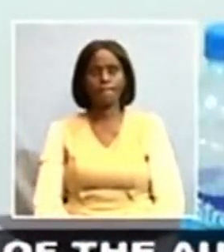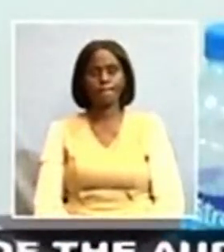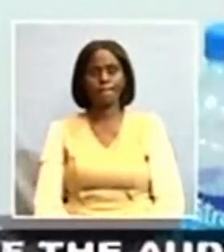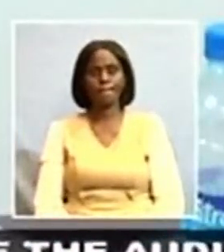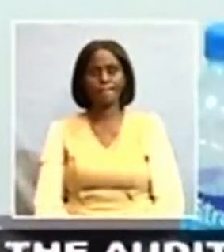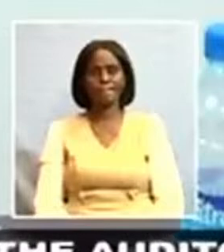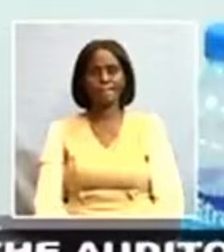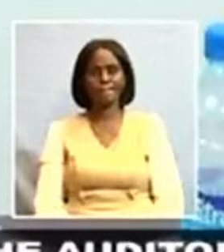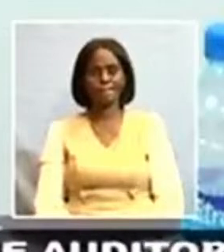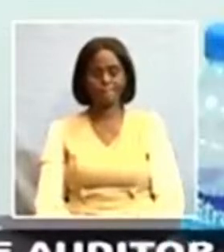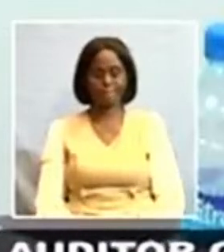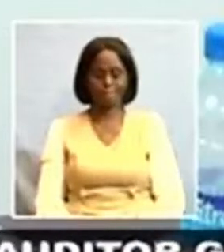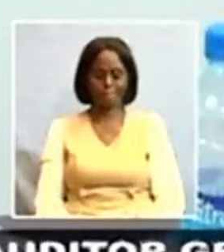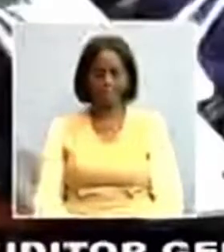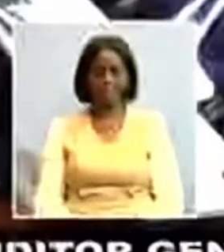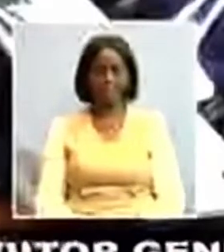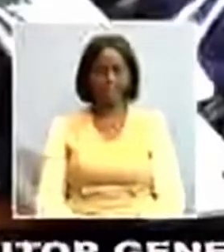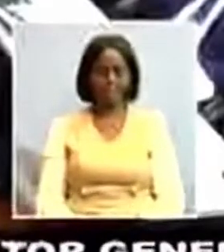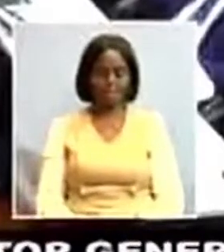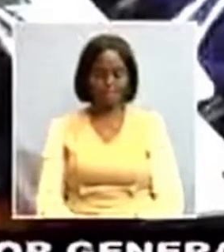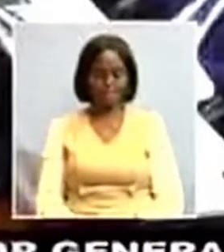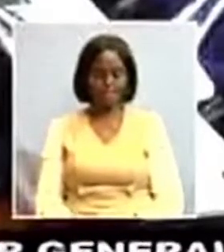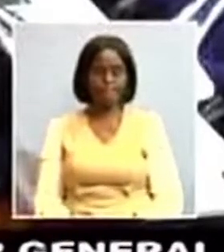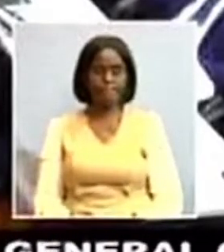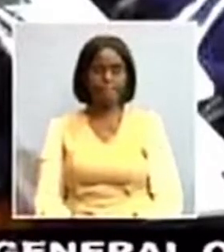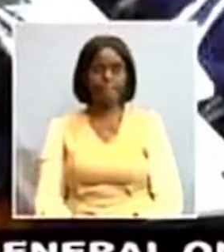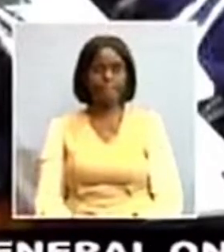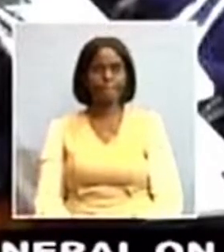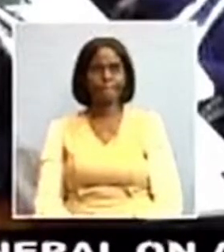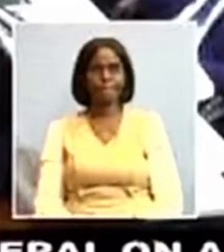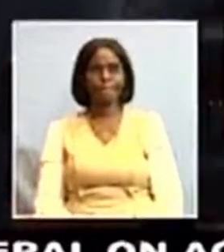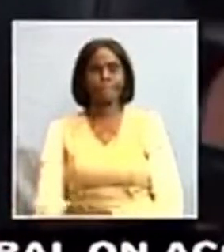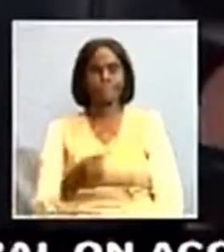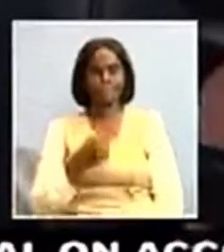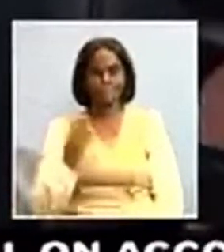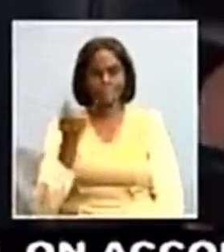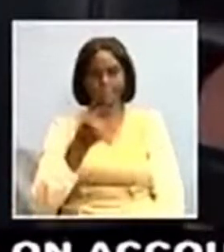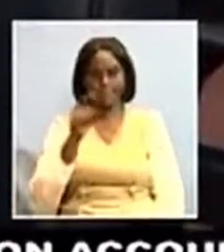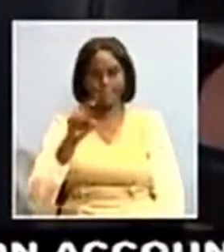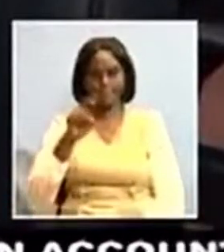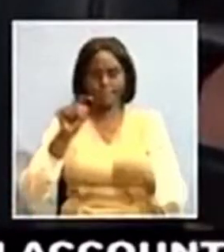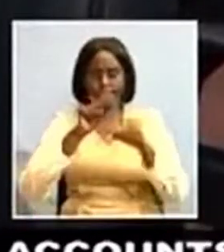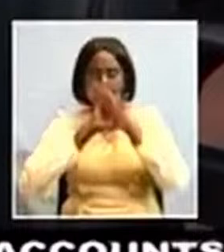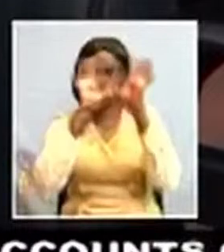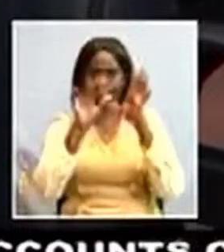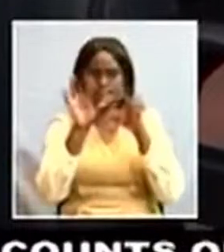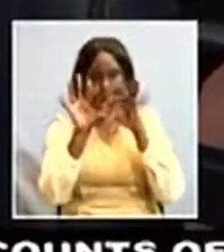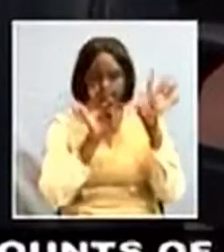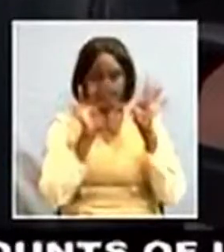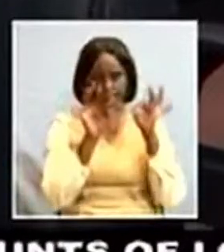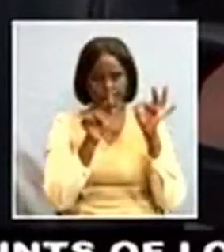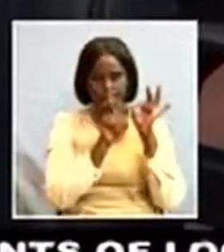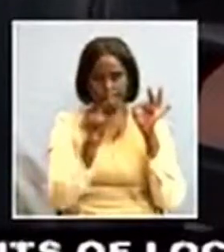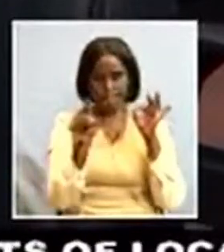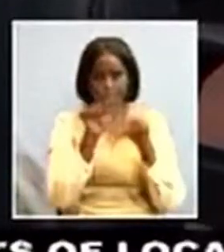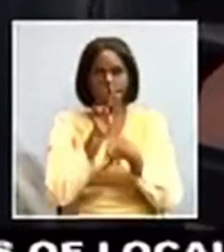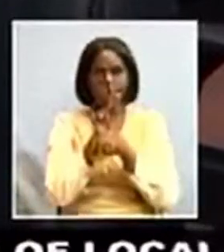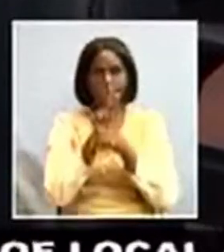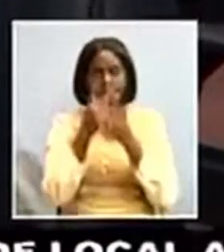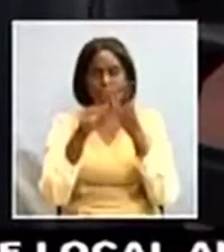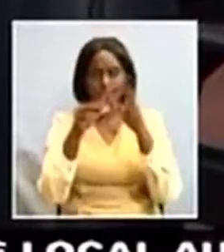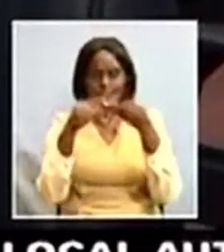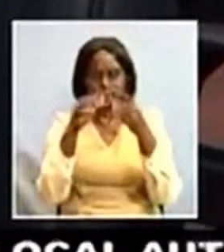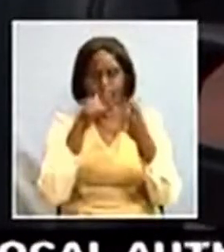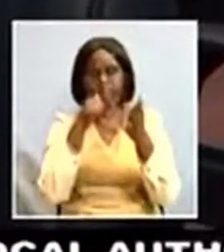Yes, please. I need just clarity. I just pick any of these projects that you have given a